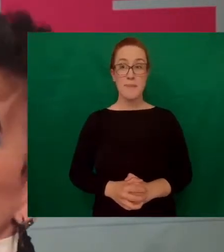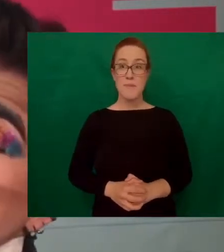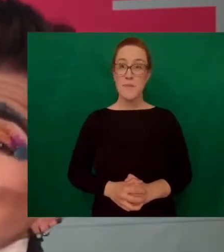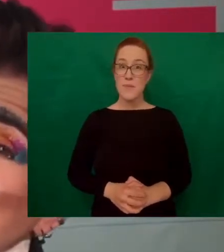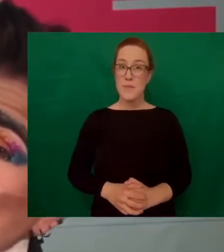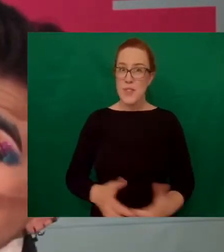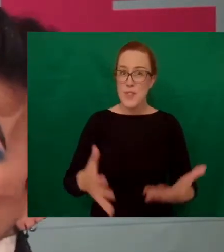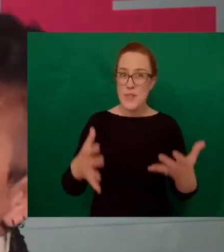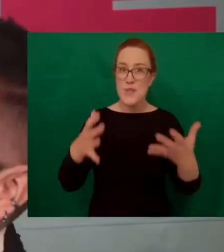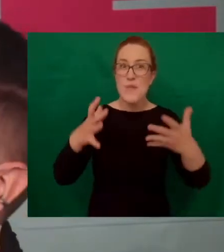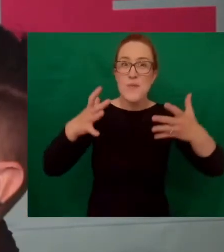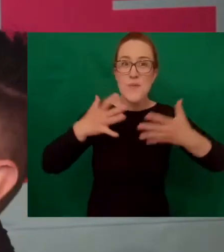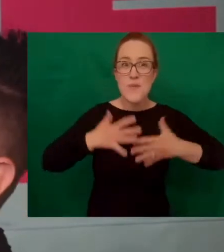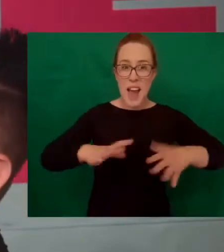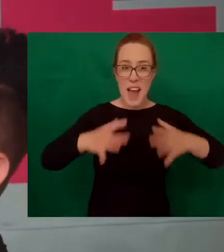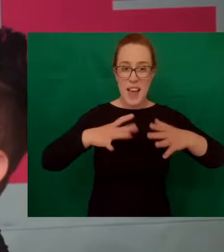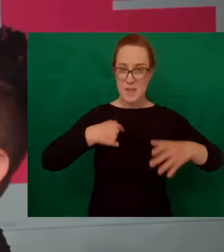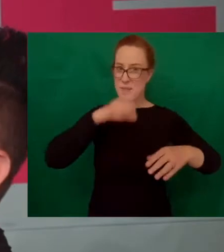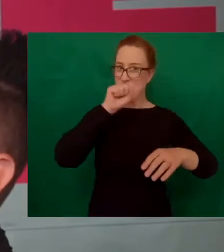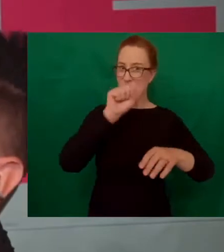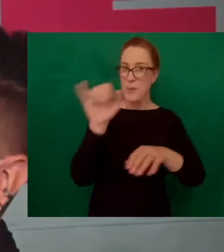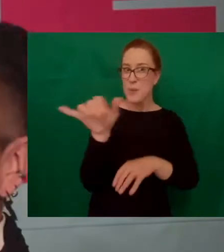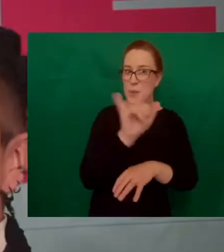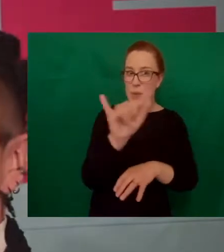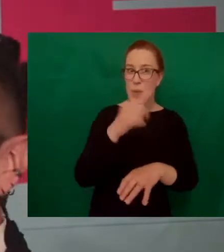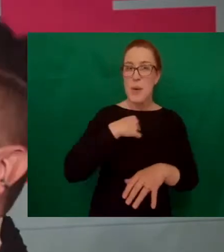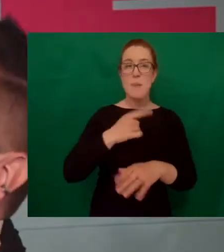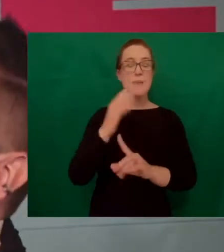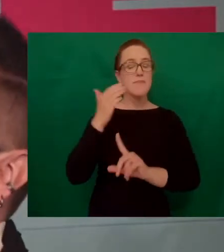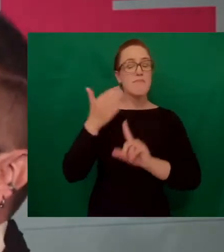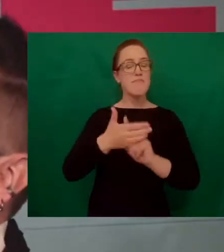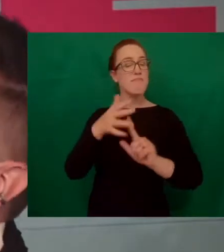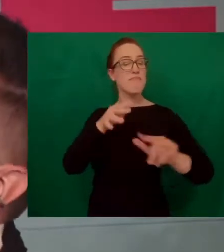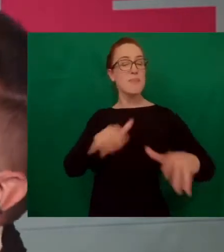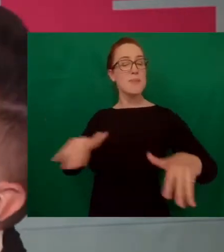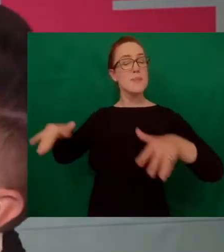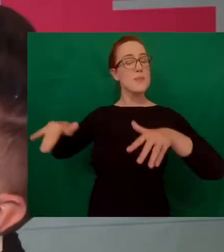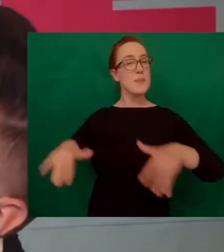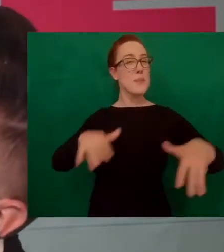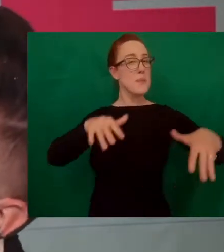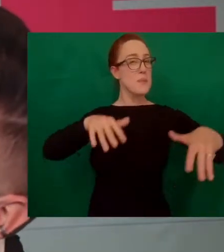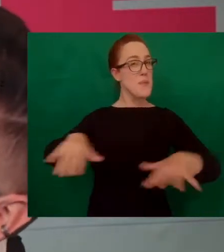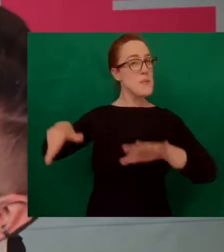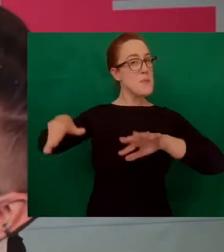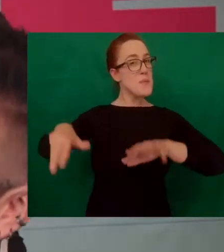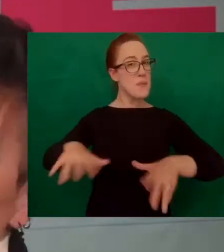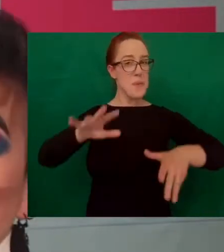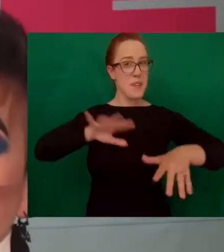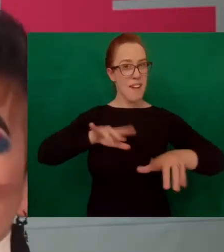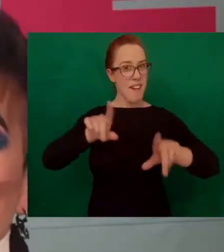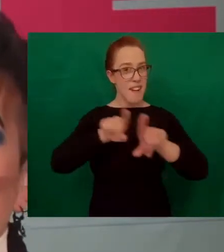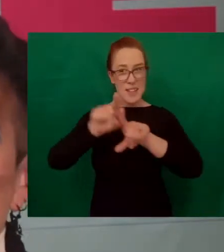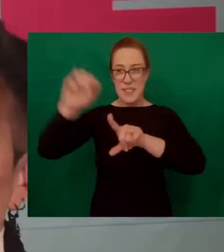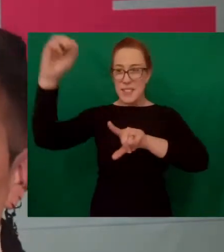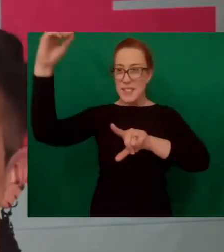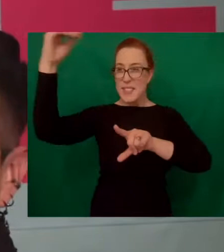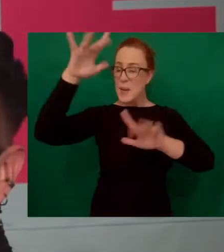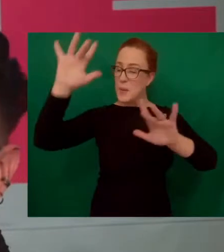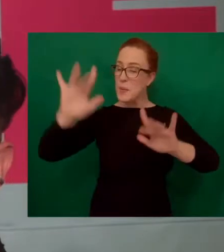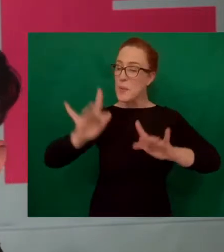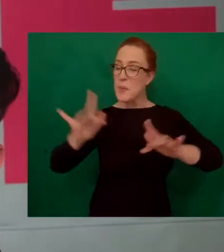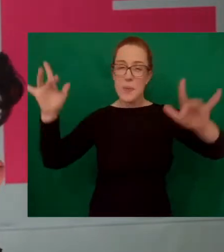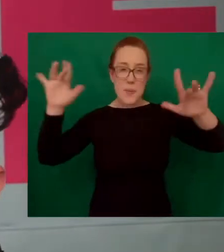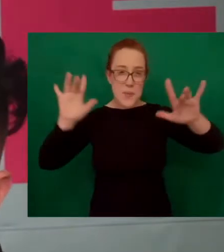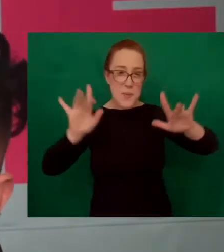I love dresses too. I like the way they swish and swiggle when I walk. I like to sparkle and shine in the